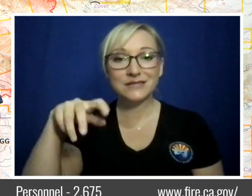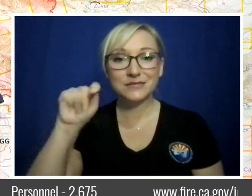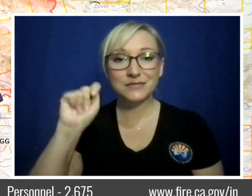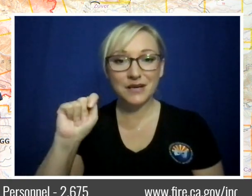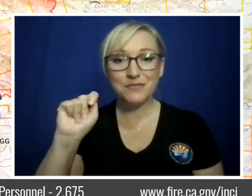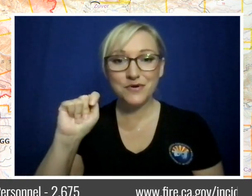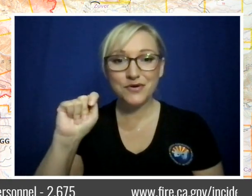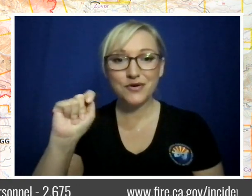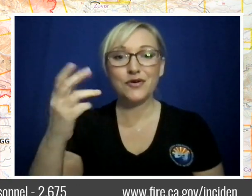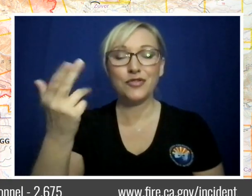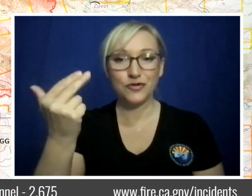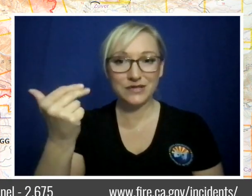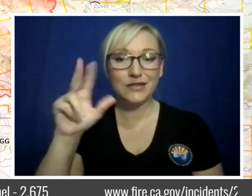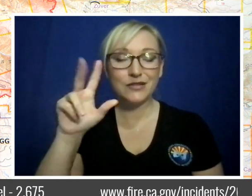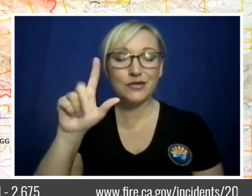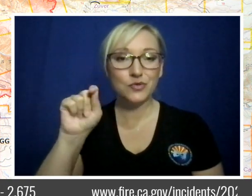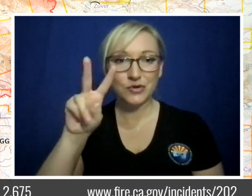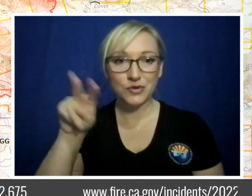Mosquito Fire is currently